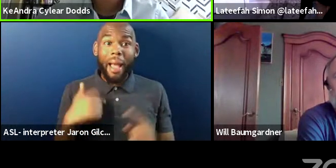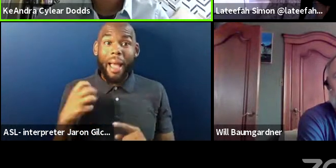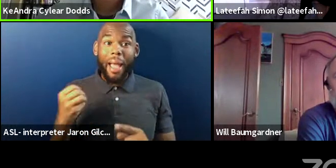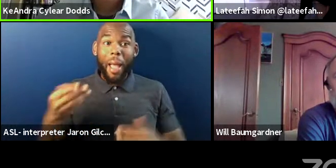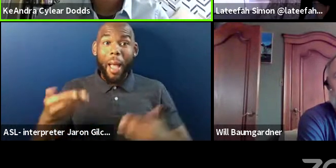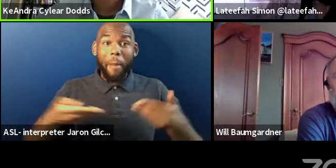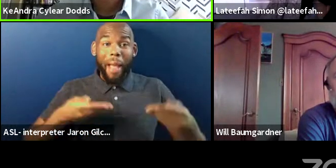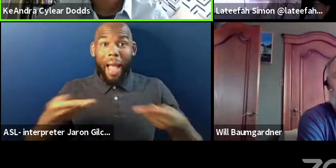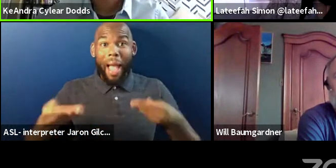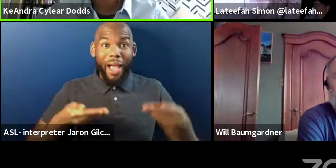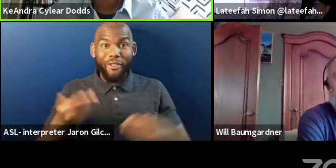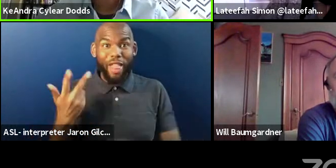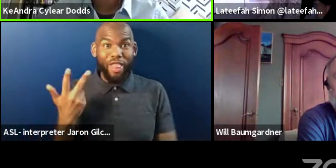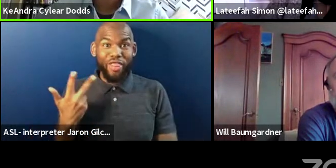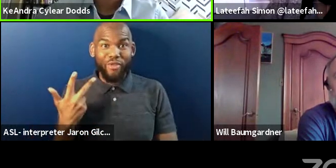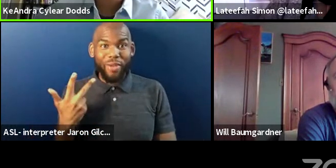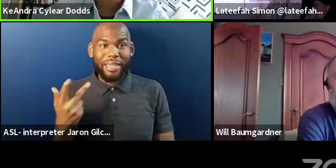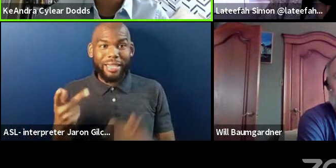3 positions right now. So,